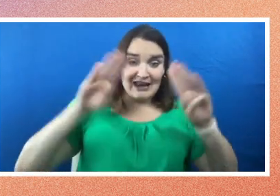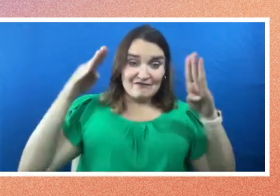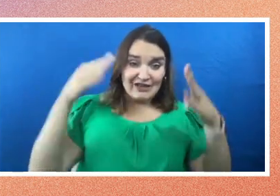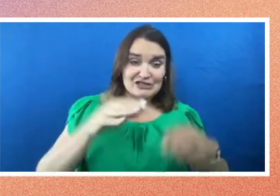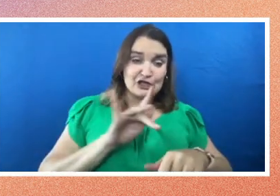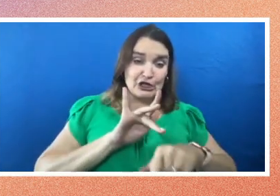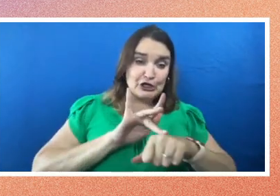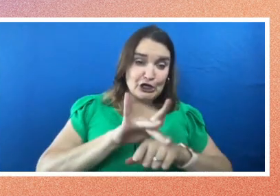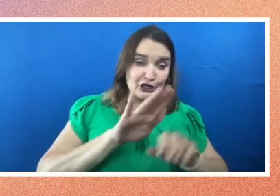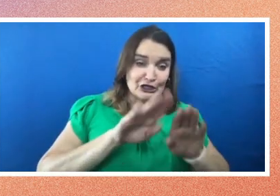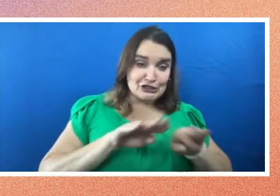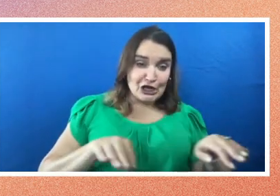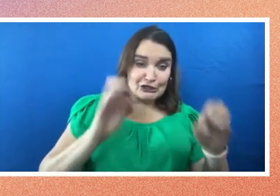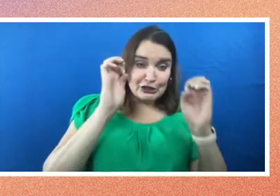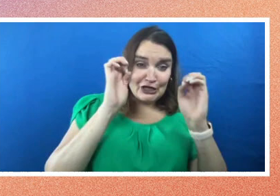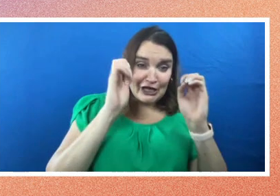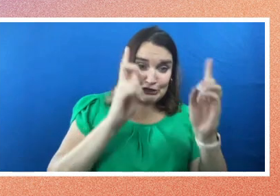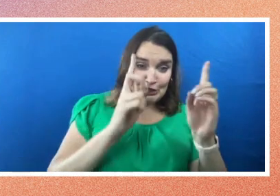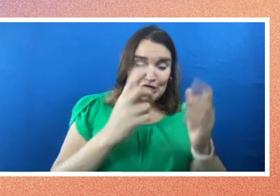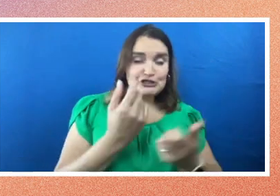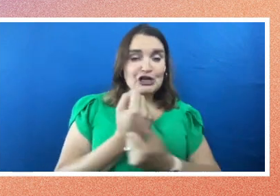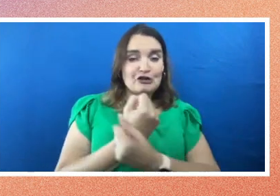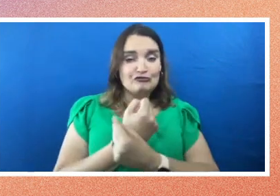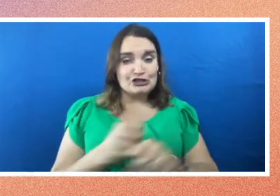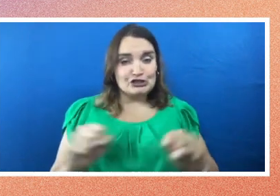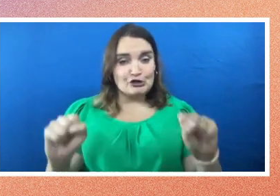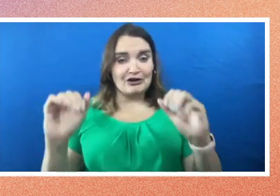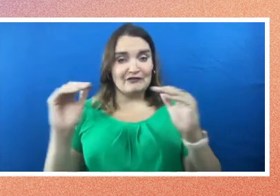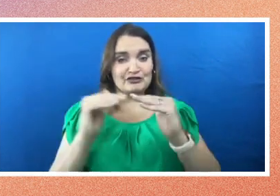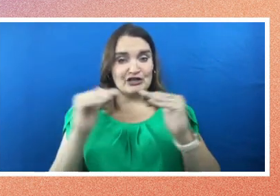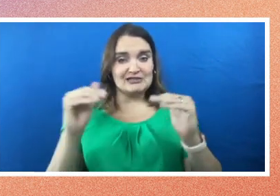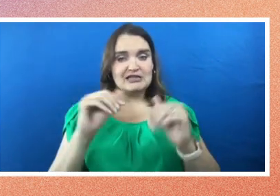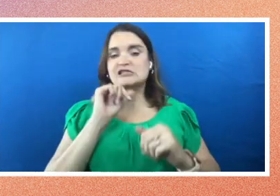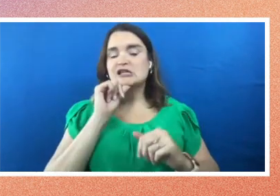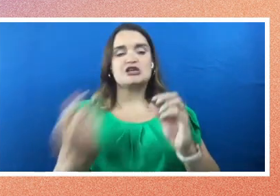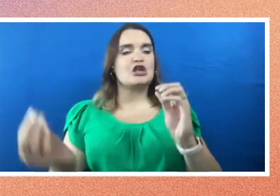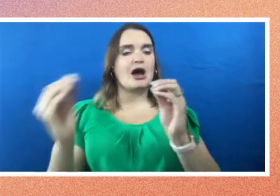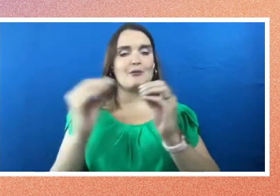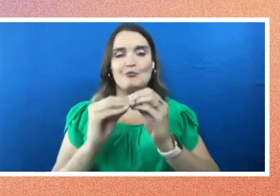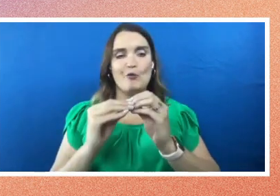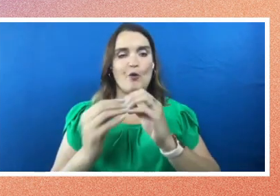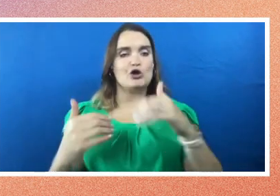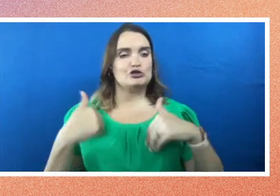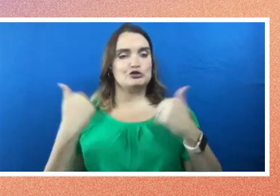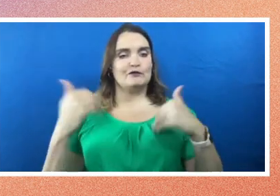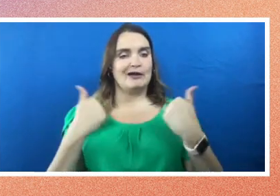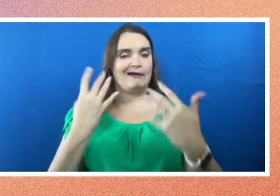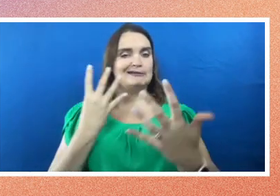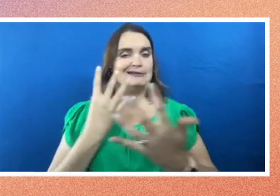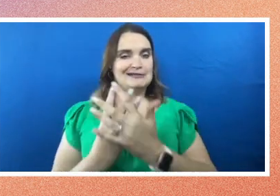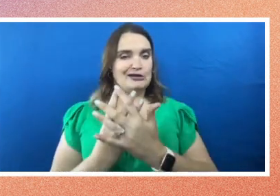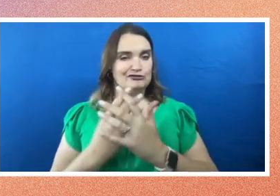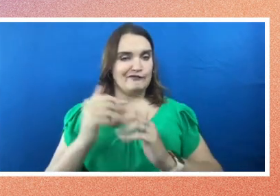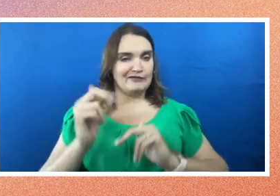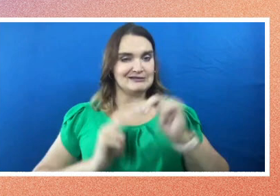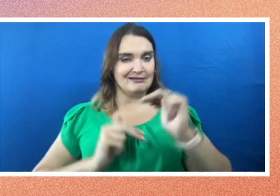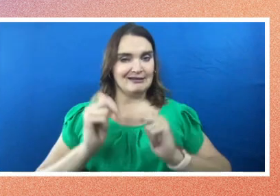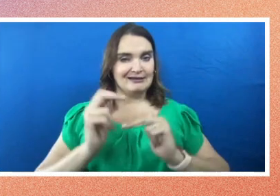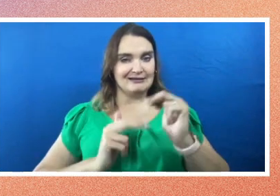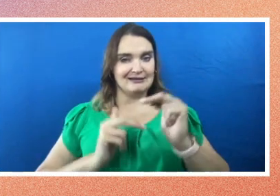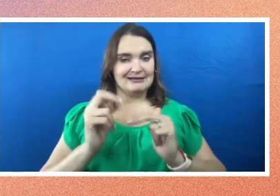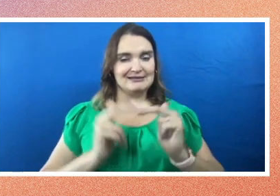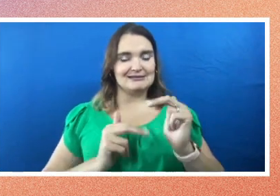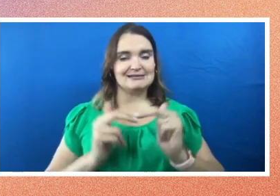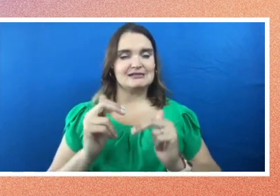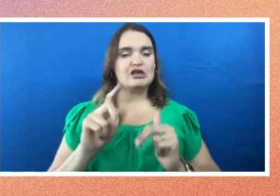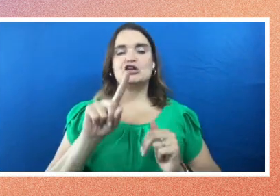and restorative justice instead of building more juvenile detention facilities, on just plain